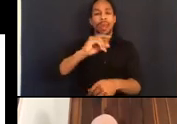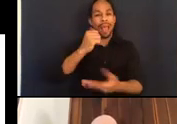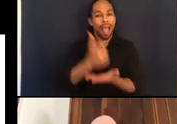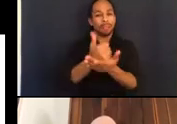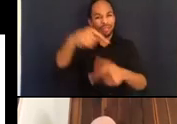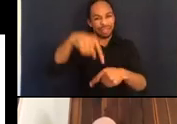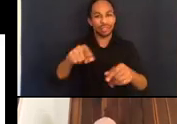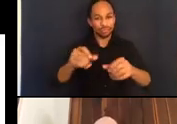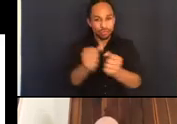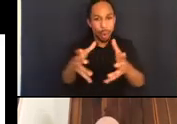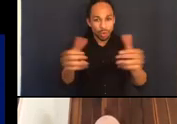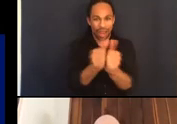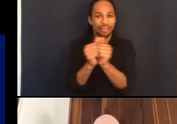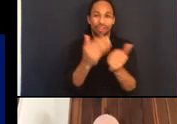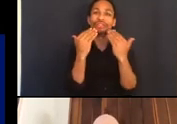Next.